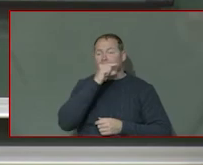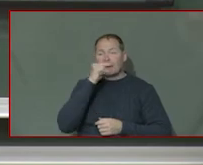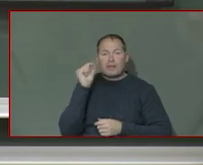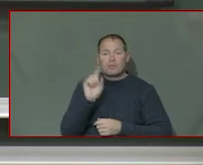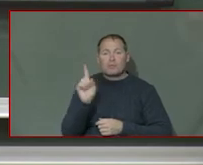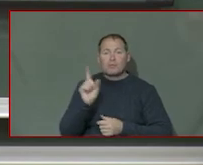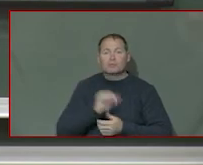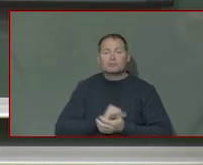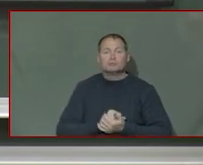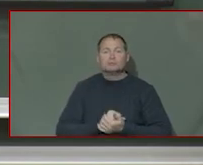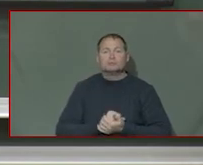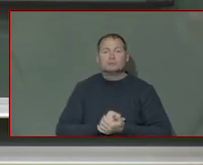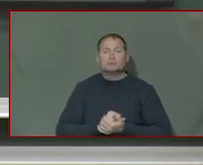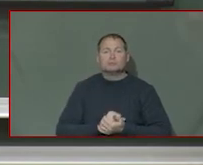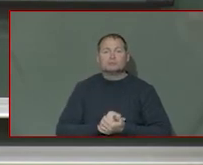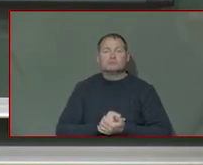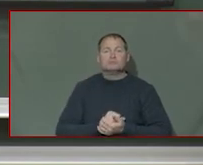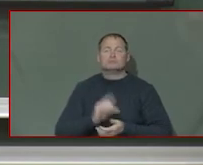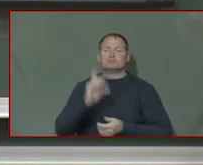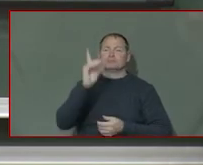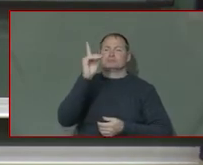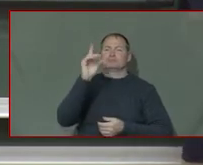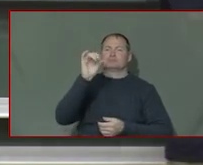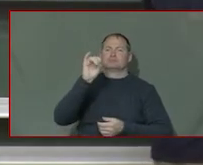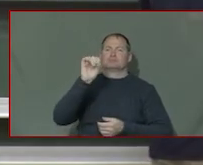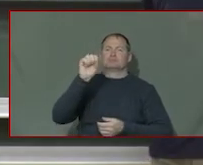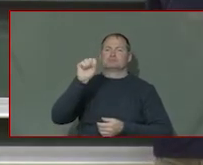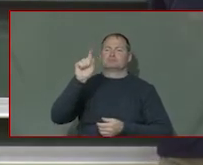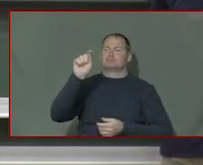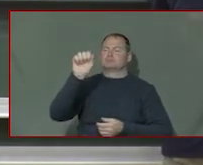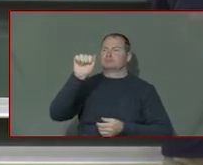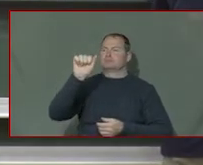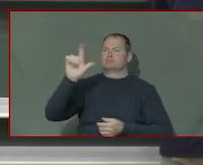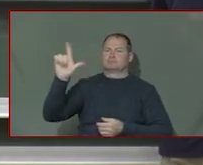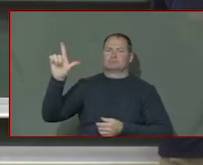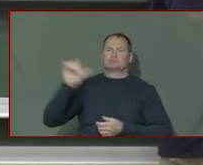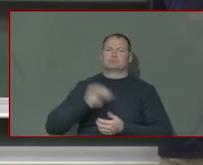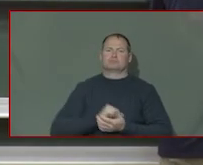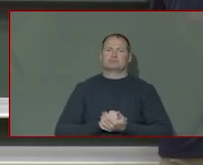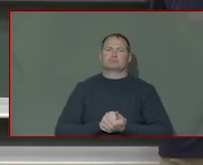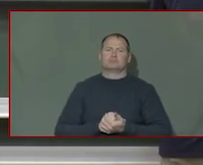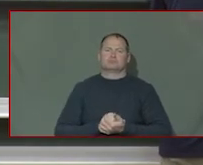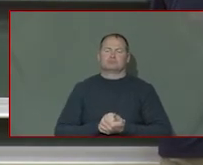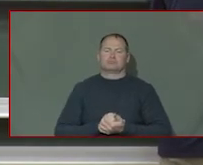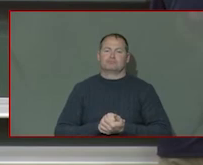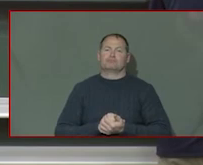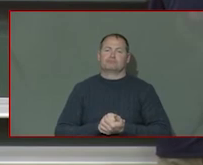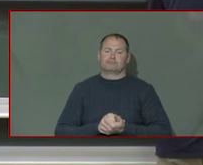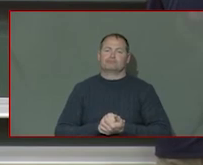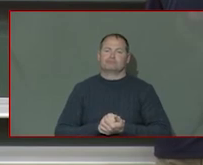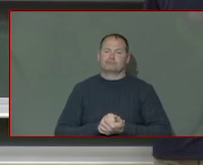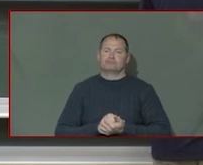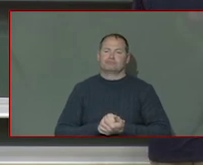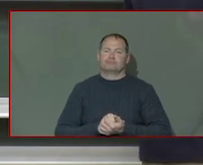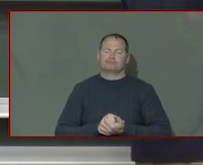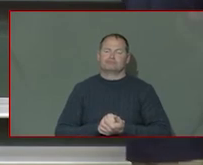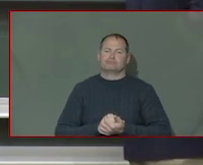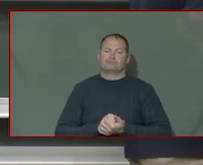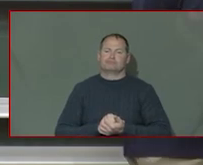tubes? The distal tubes of these renal tubes here, these nephrons